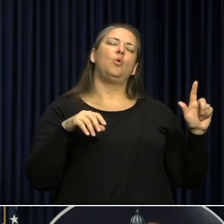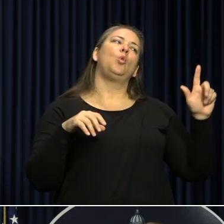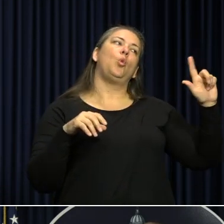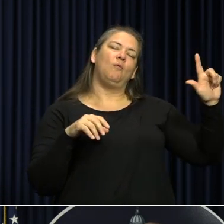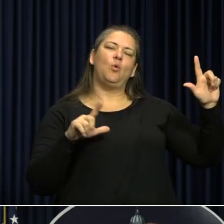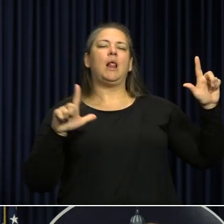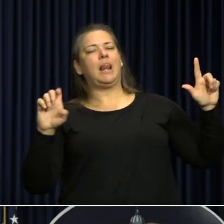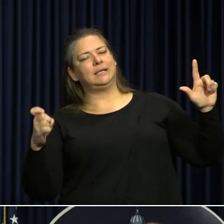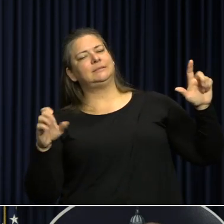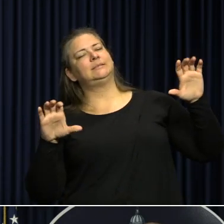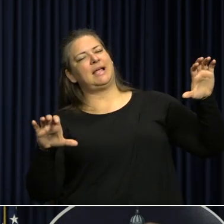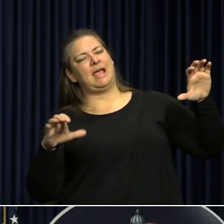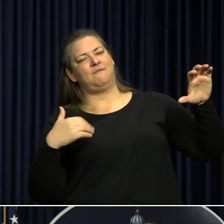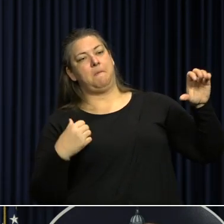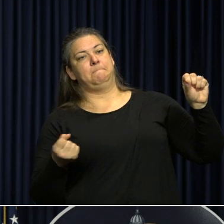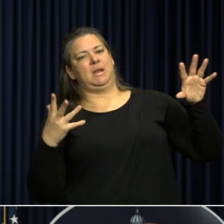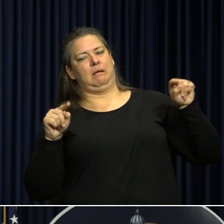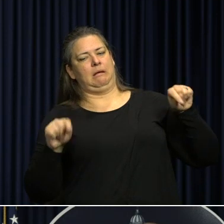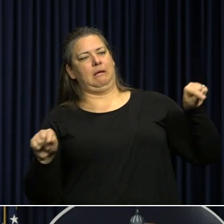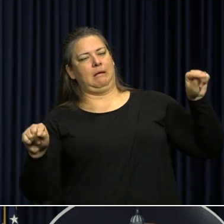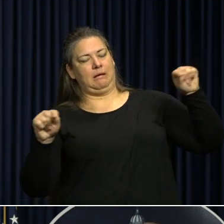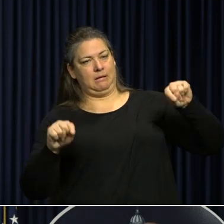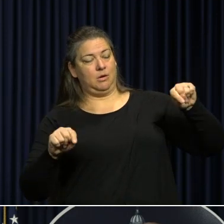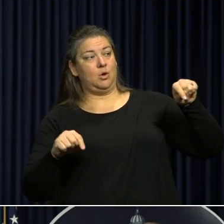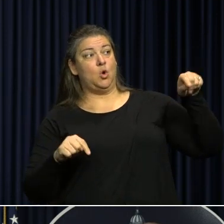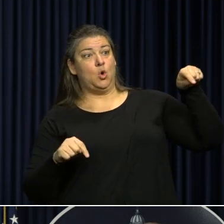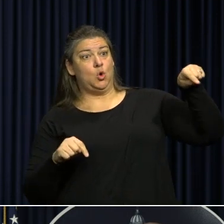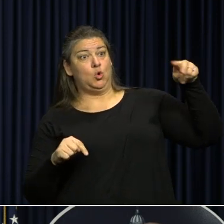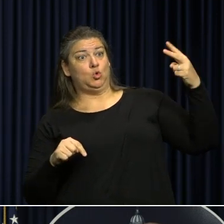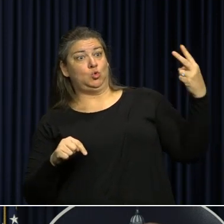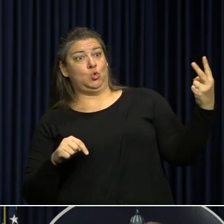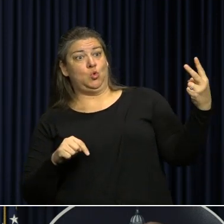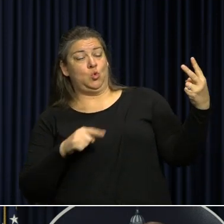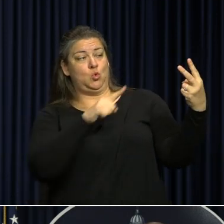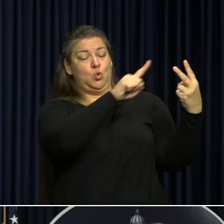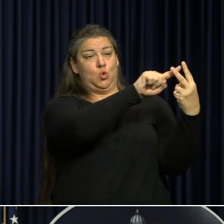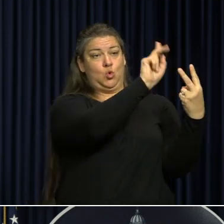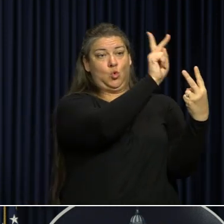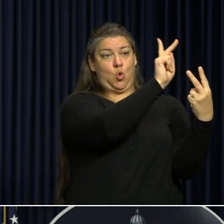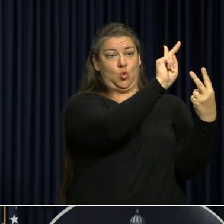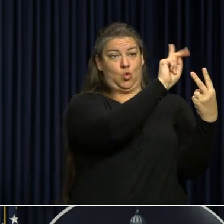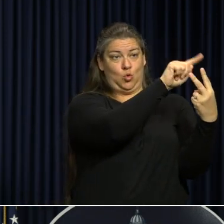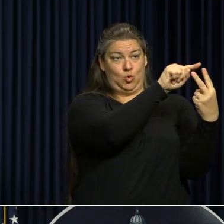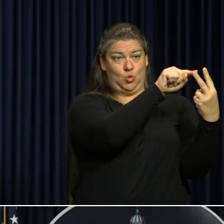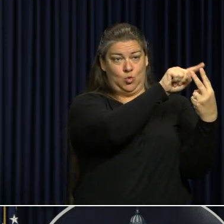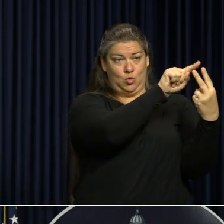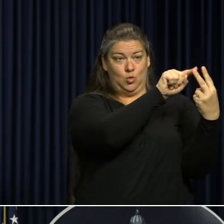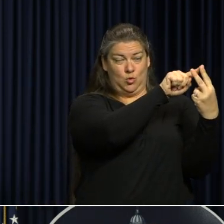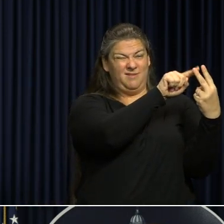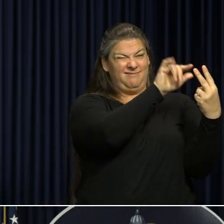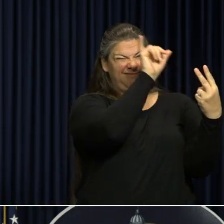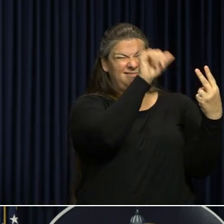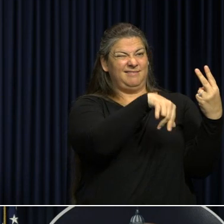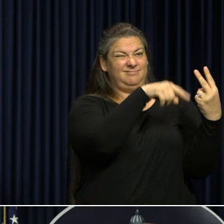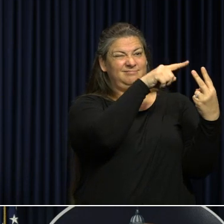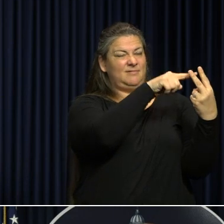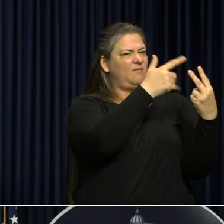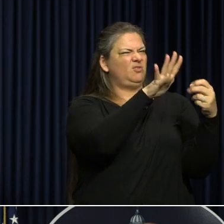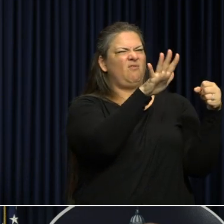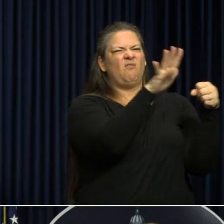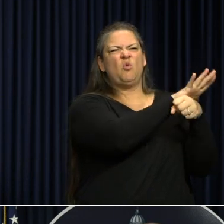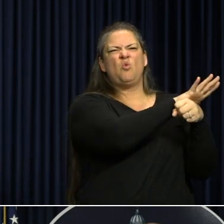multiple locations. Two of them are our Kroger partnership that the state's working with Kroger with, and those are actually booked